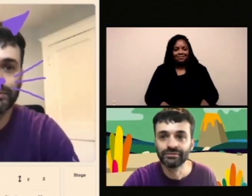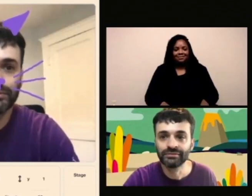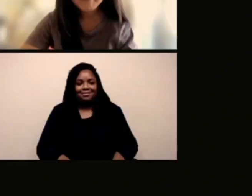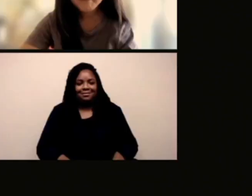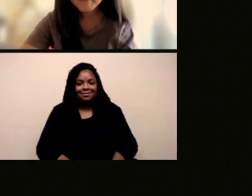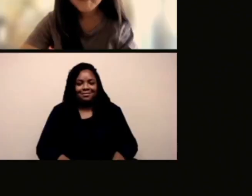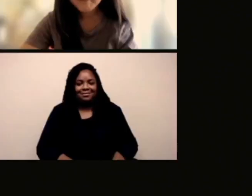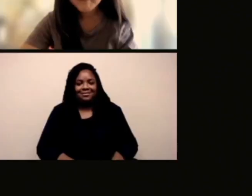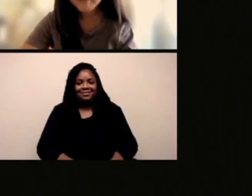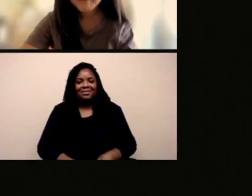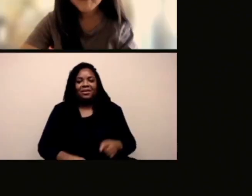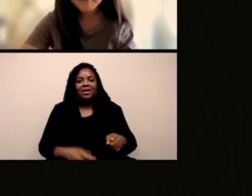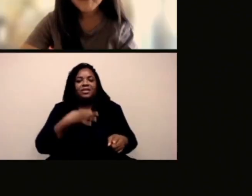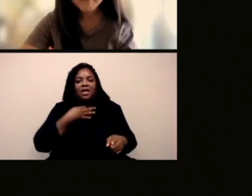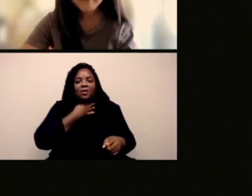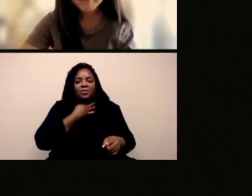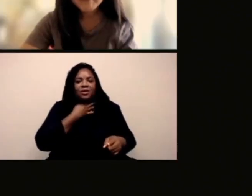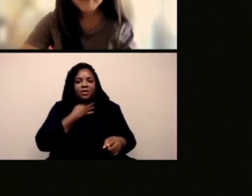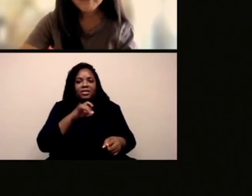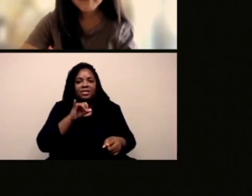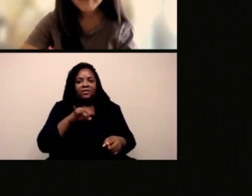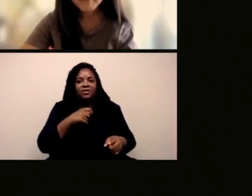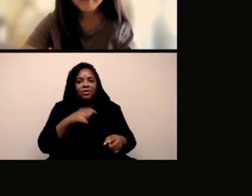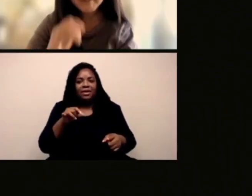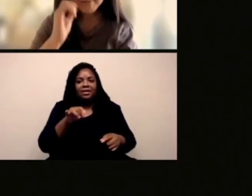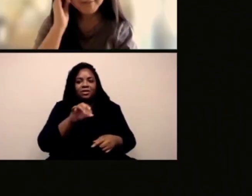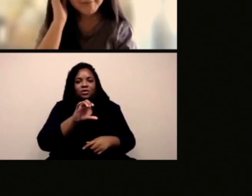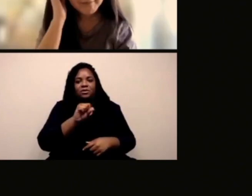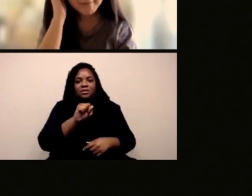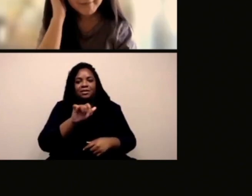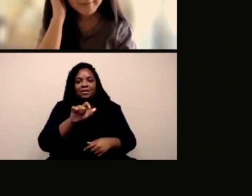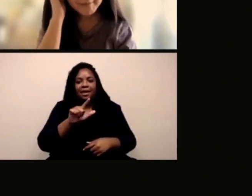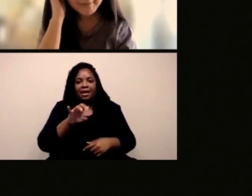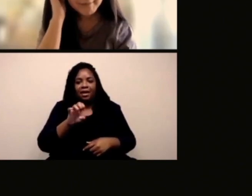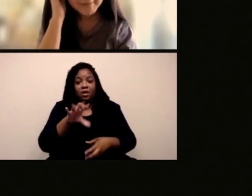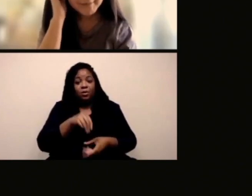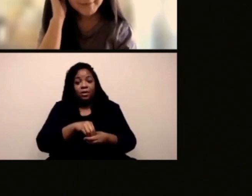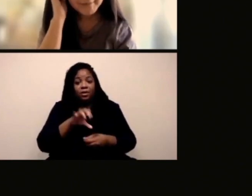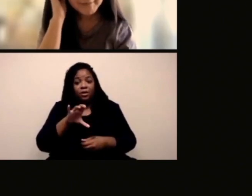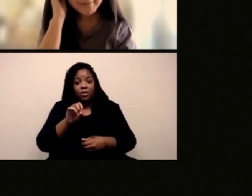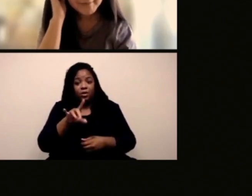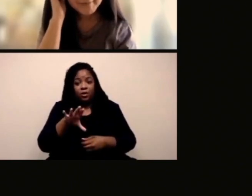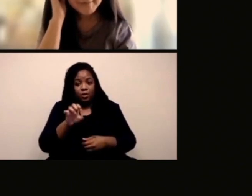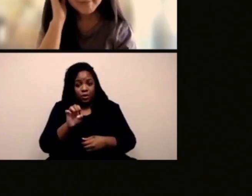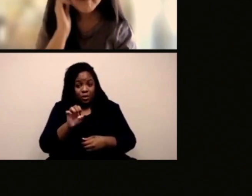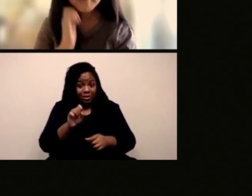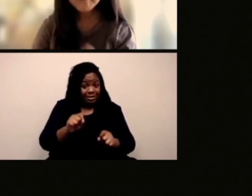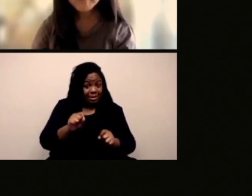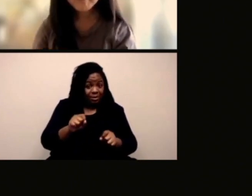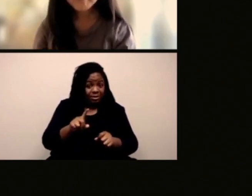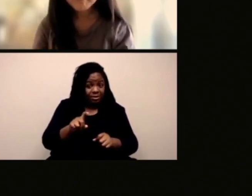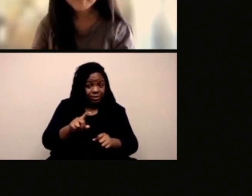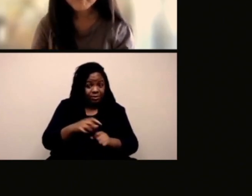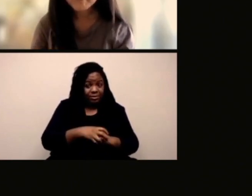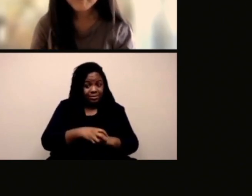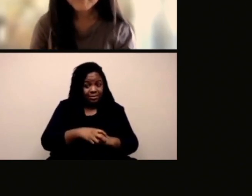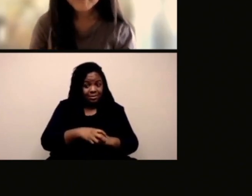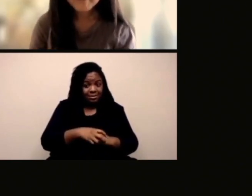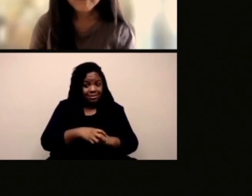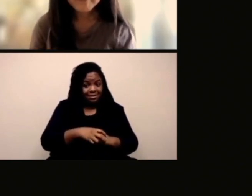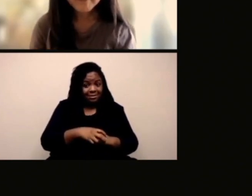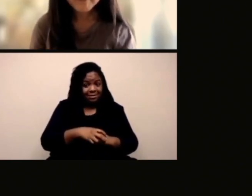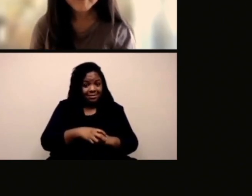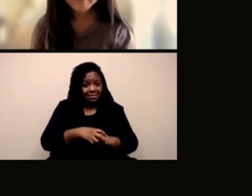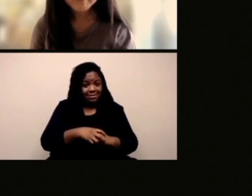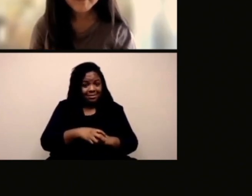I was just wondering if there was some way you could do the scaling in the code somewhere. Would that be possible? Because